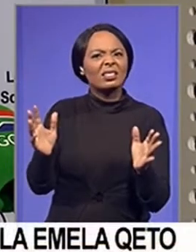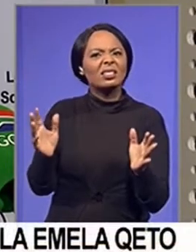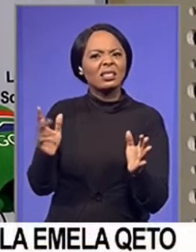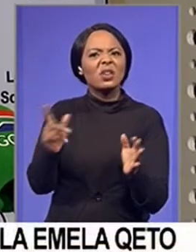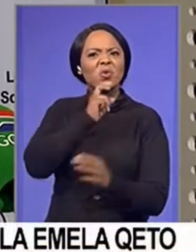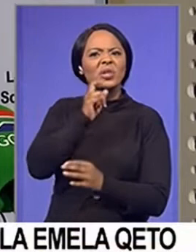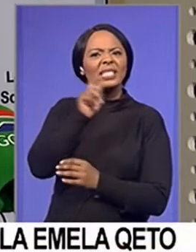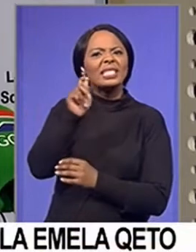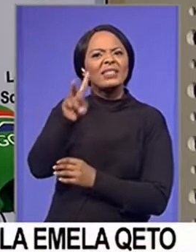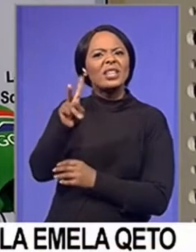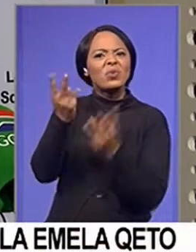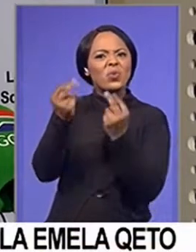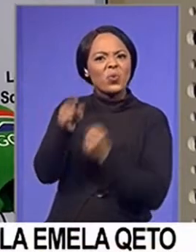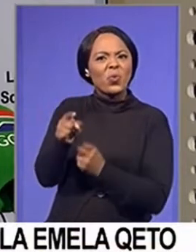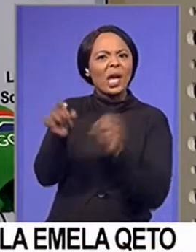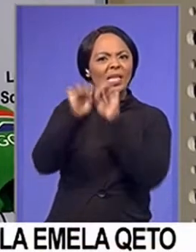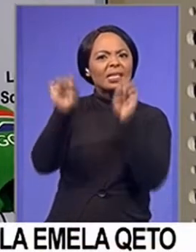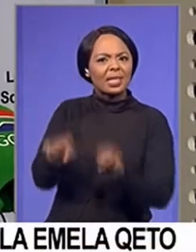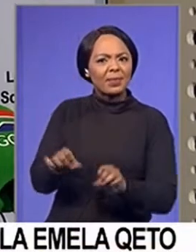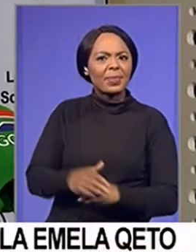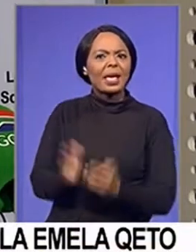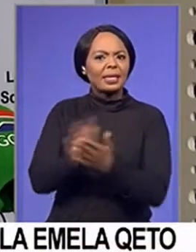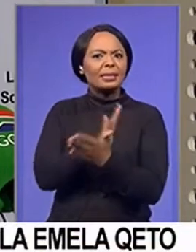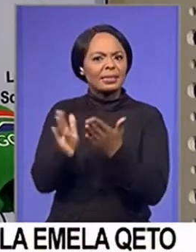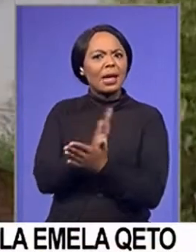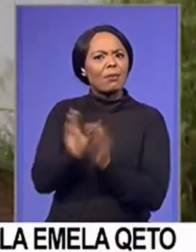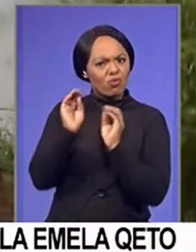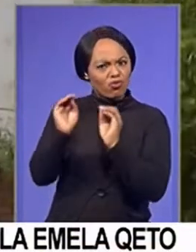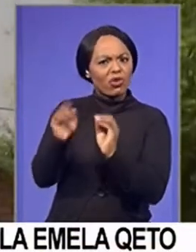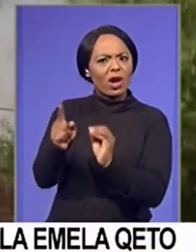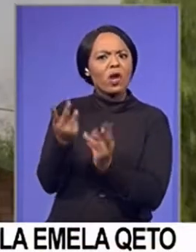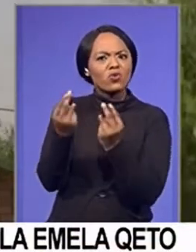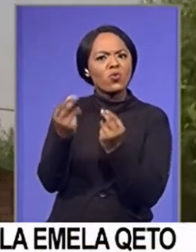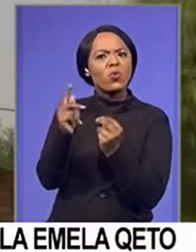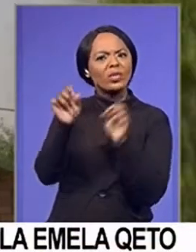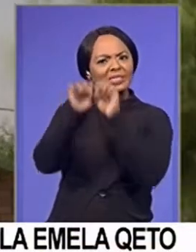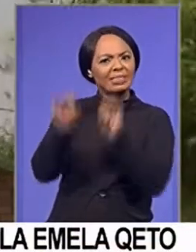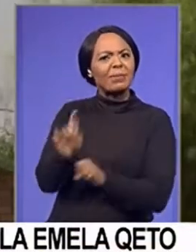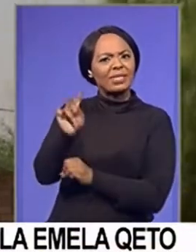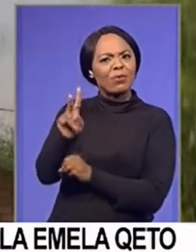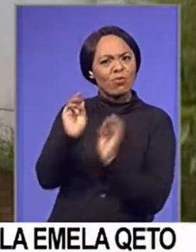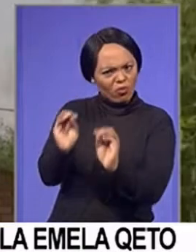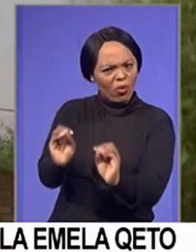therefore, some households that are indigent are sitting on digital televisions. Ho bonahala na ena e le